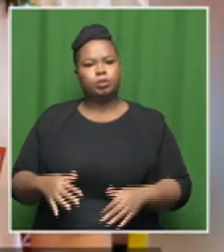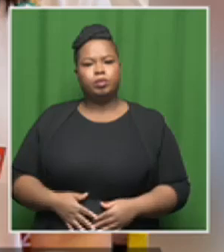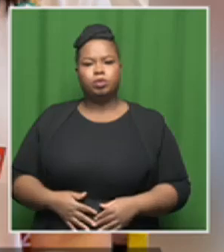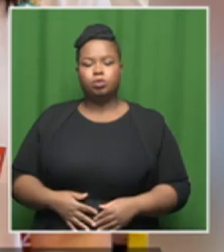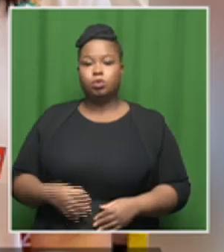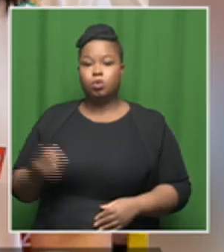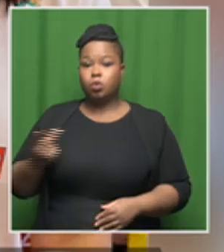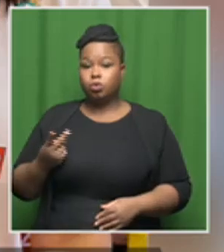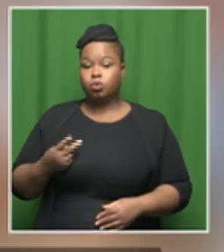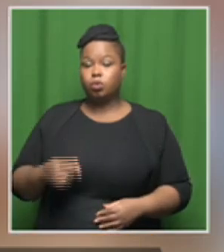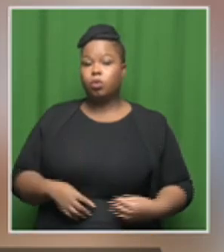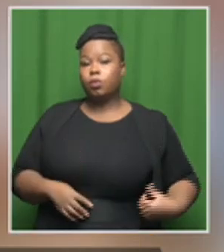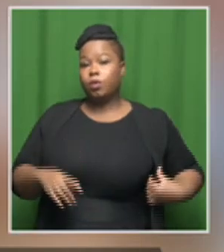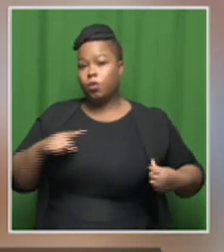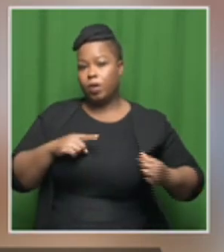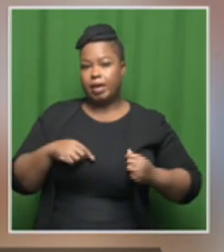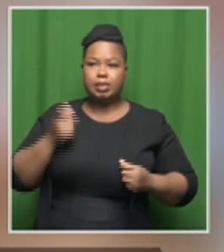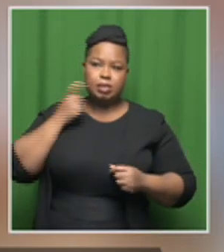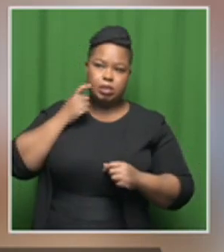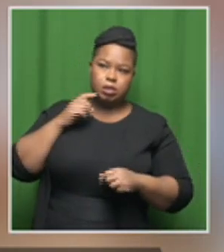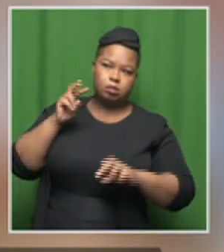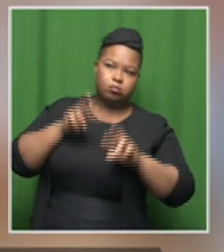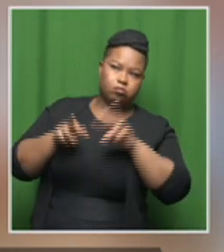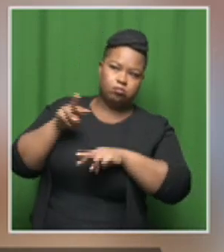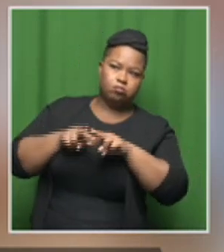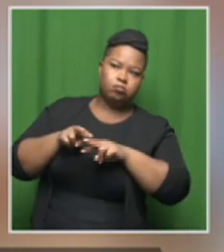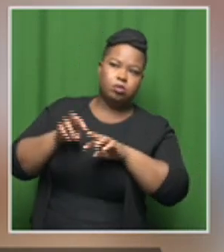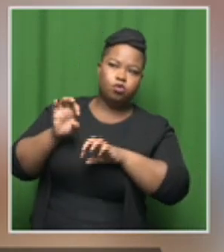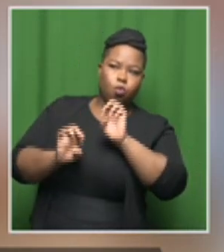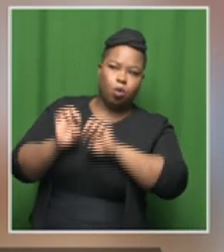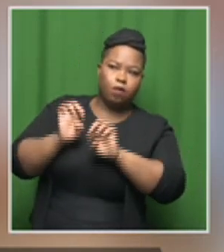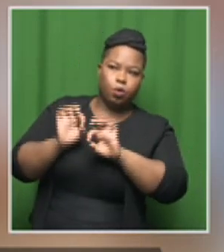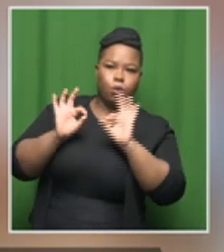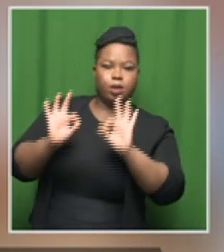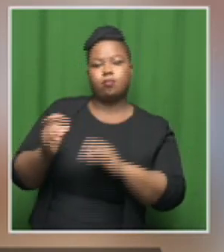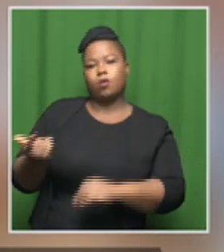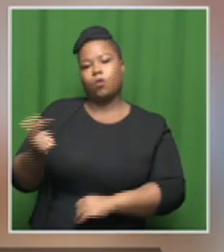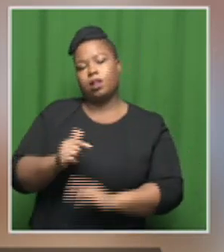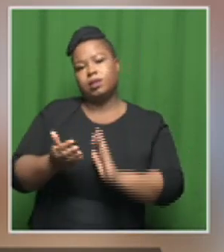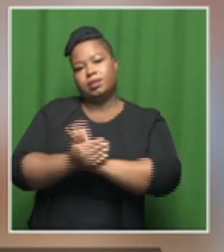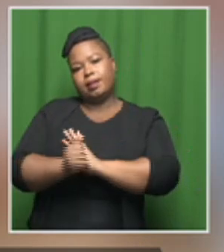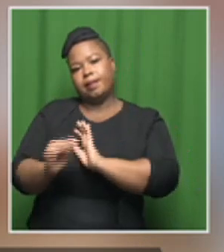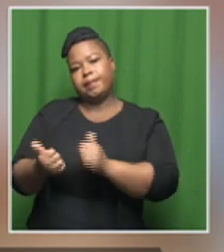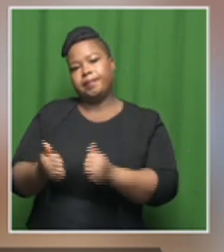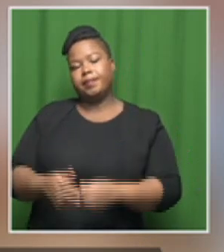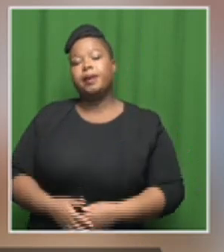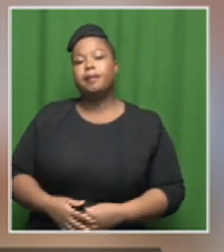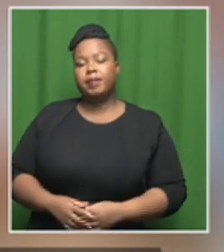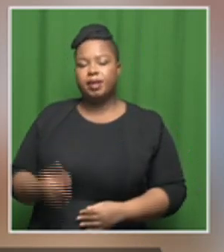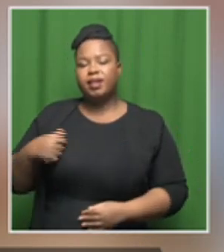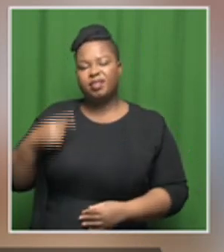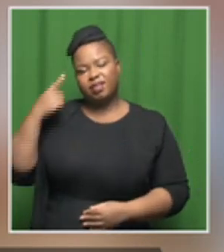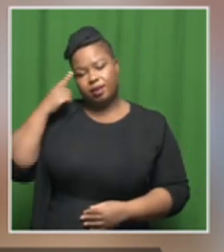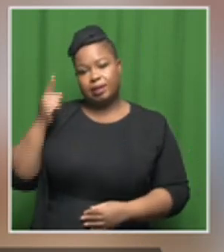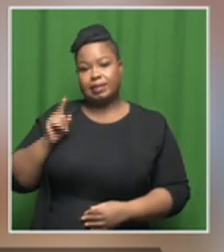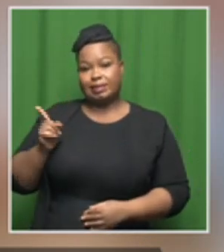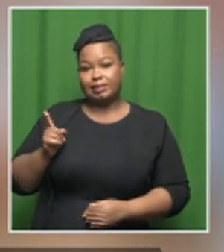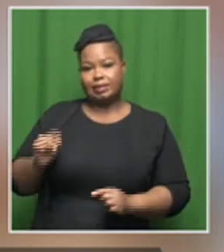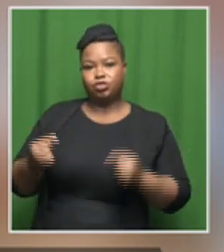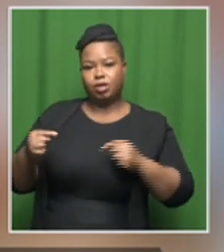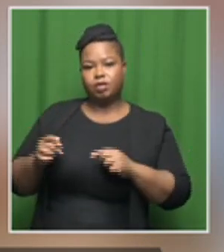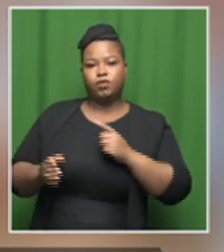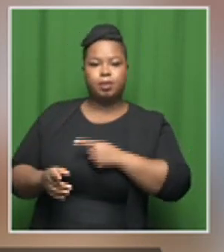I mean, she read the game extremely well. So that would be a challenge. But I also do